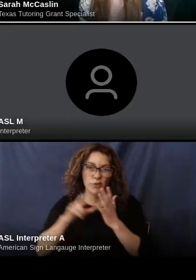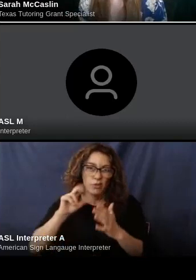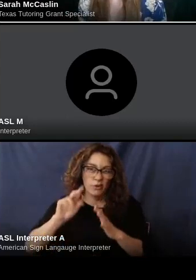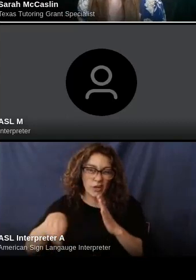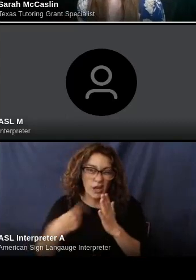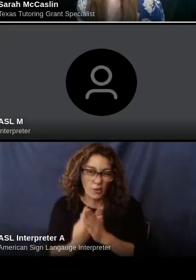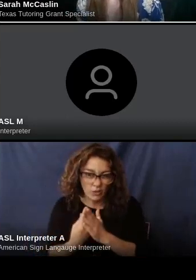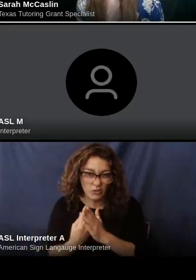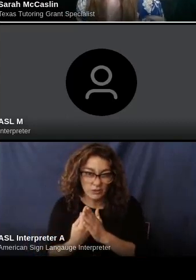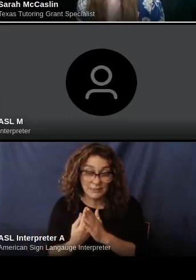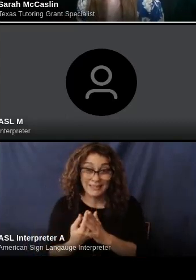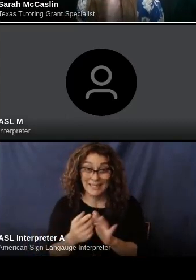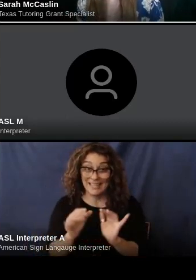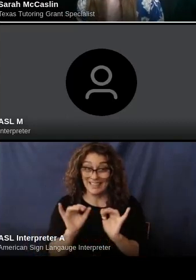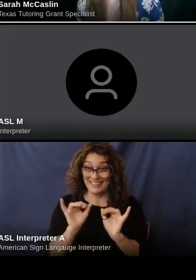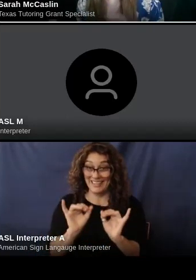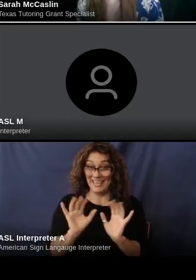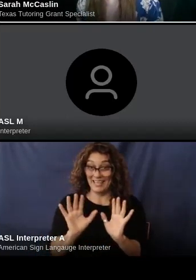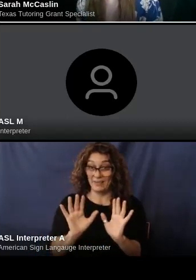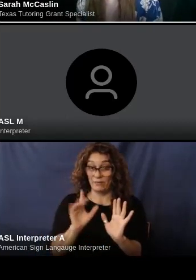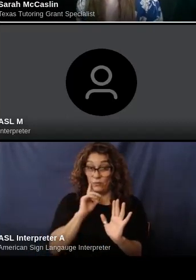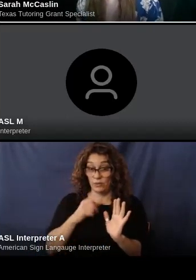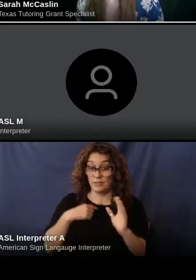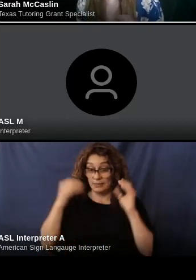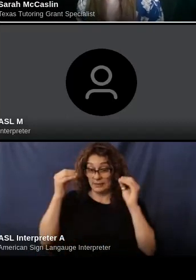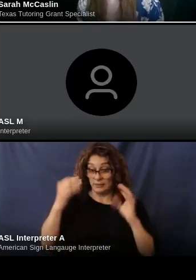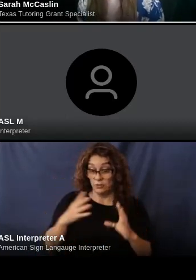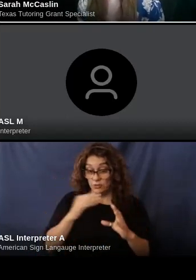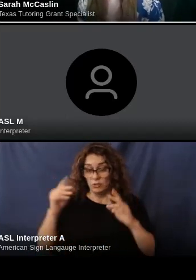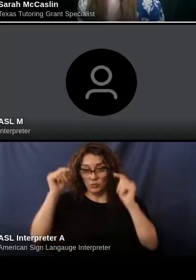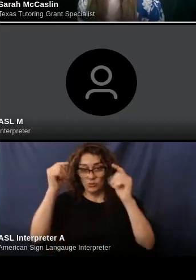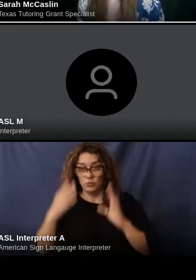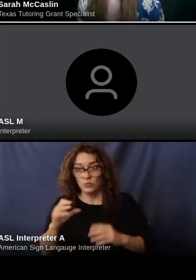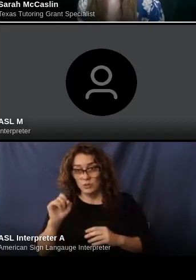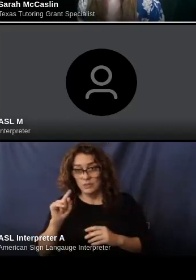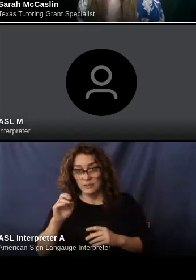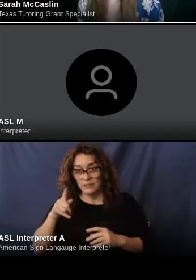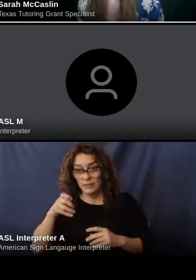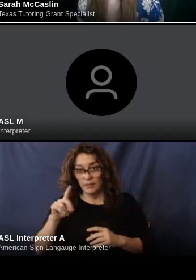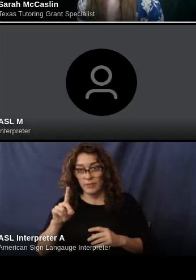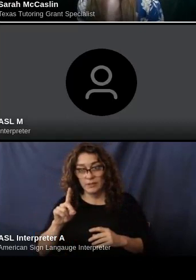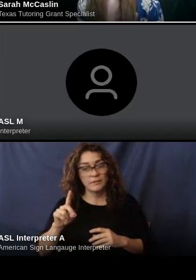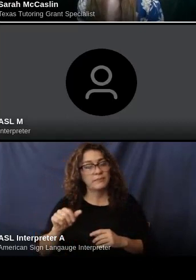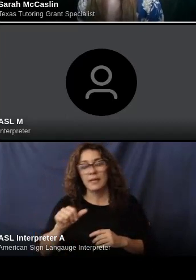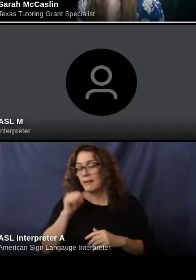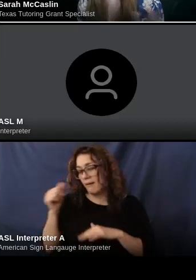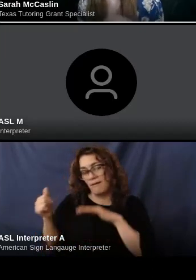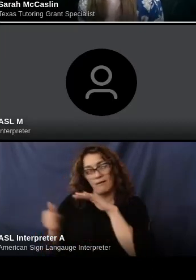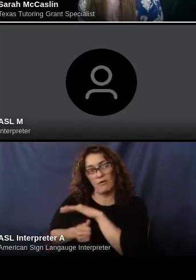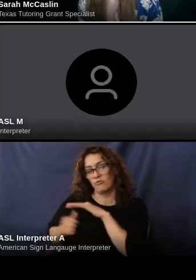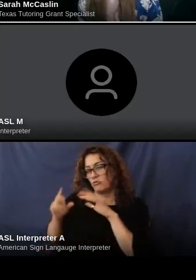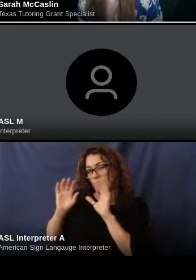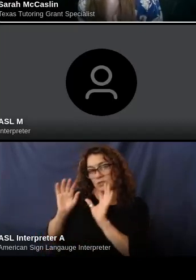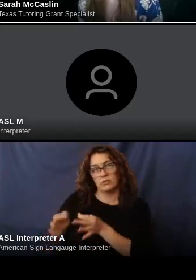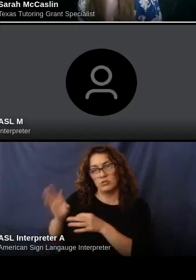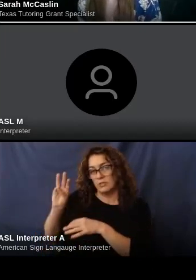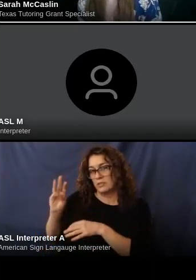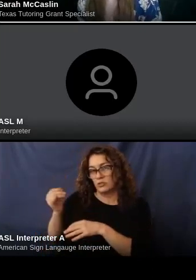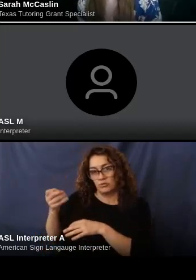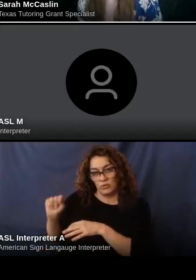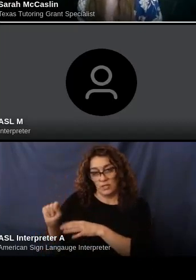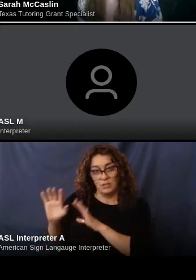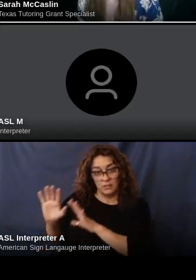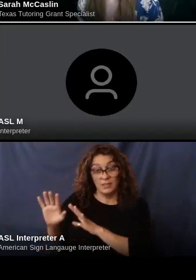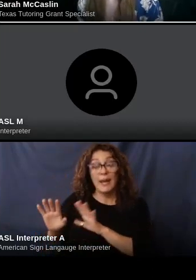charging the cost of teacher stipends or tutor stipends to the Decision 6 grant would not be allowable. If, however, your